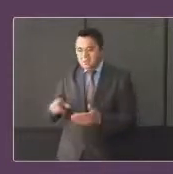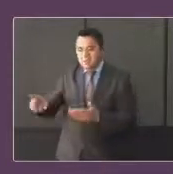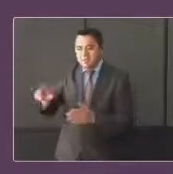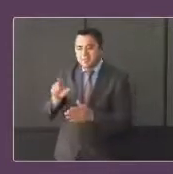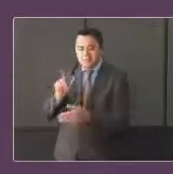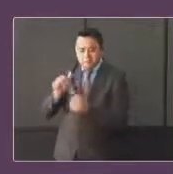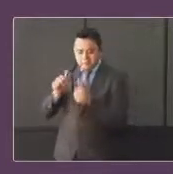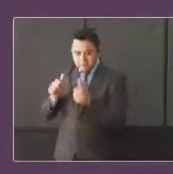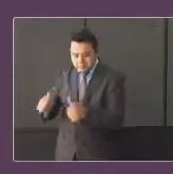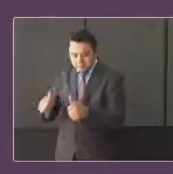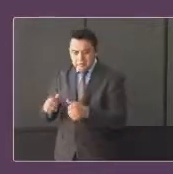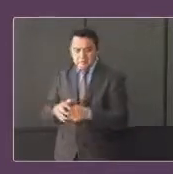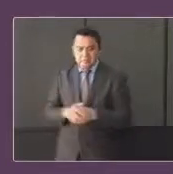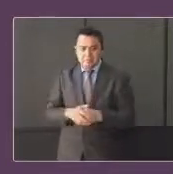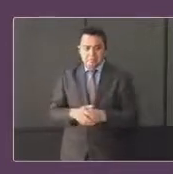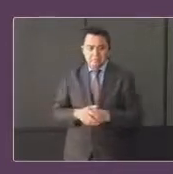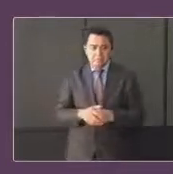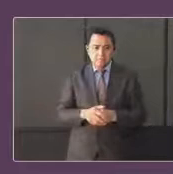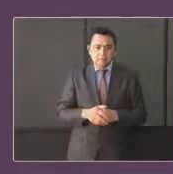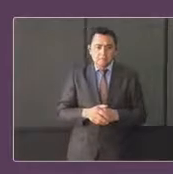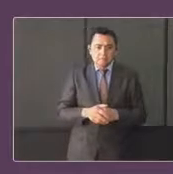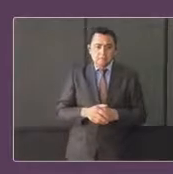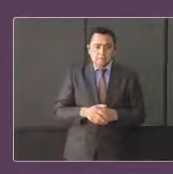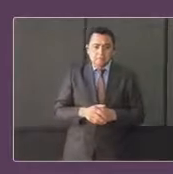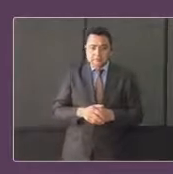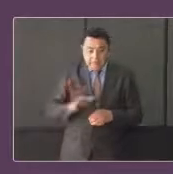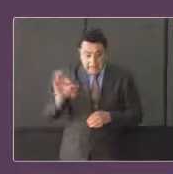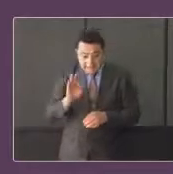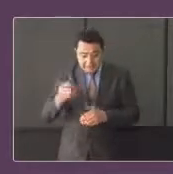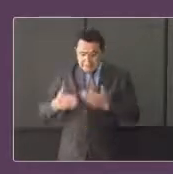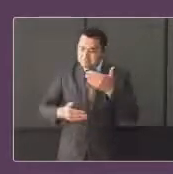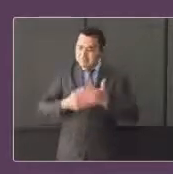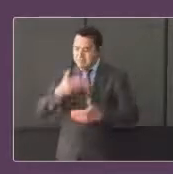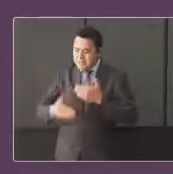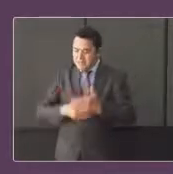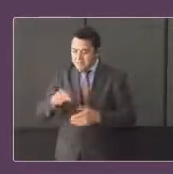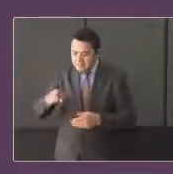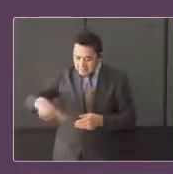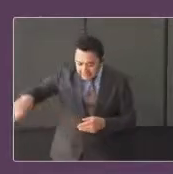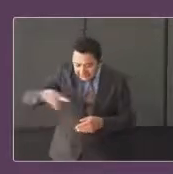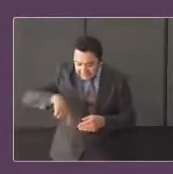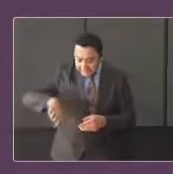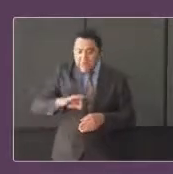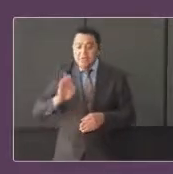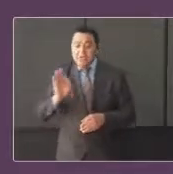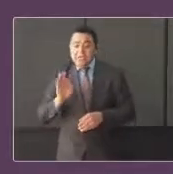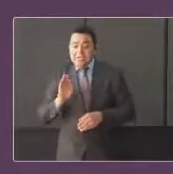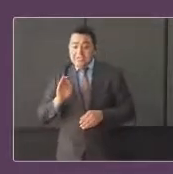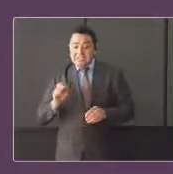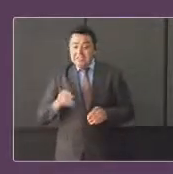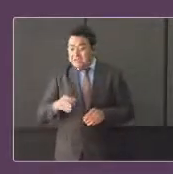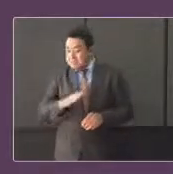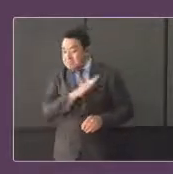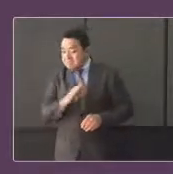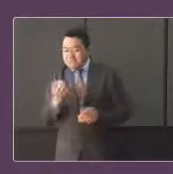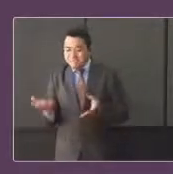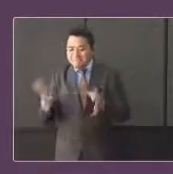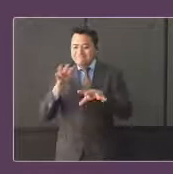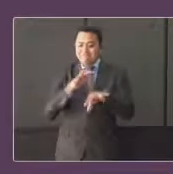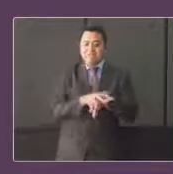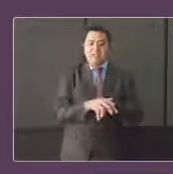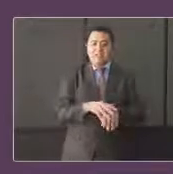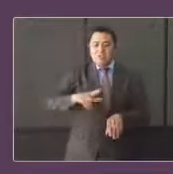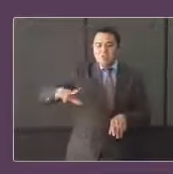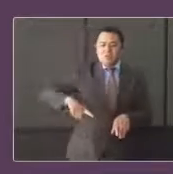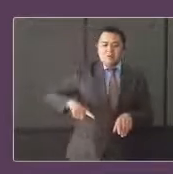have participative budget and even be part of the local representation